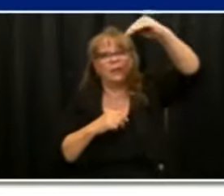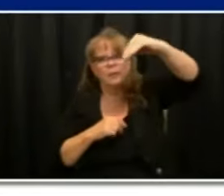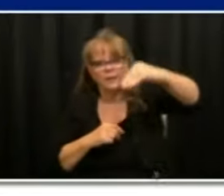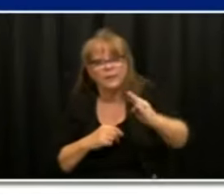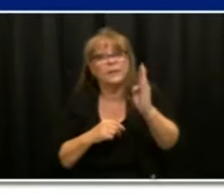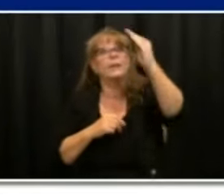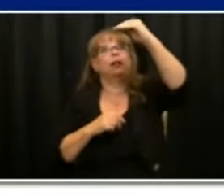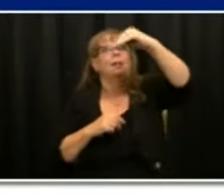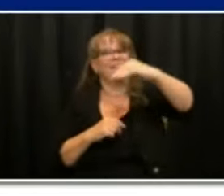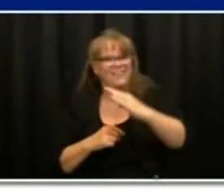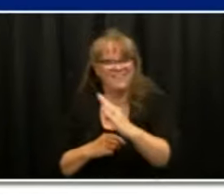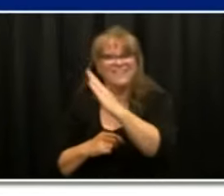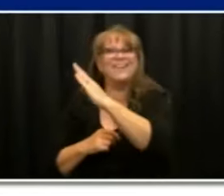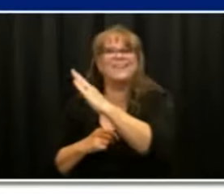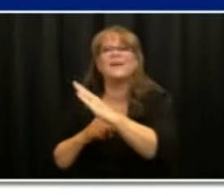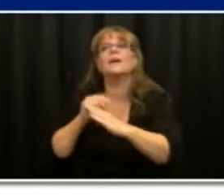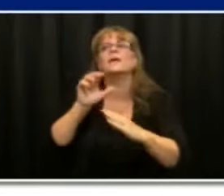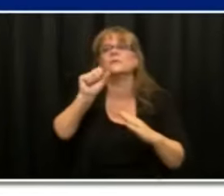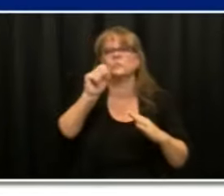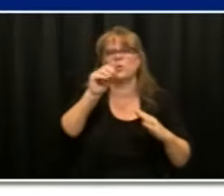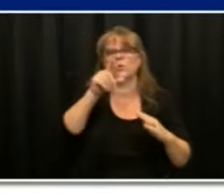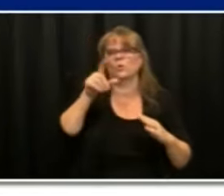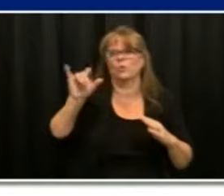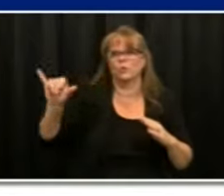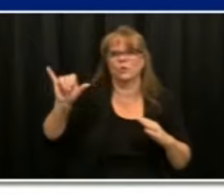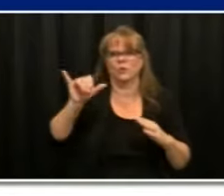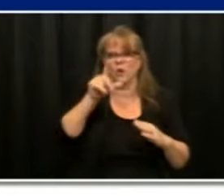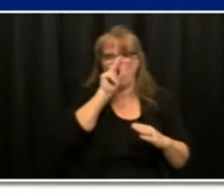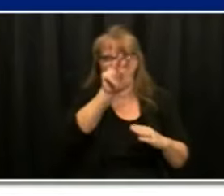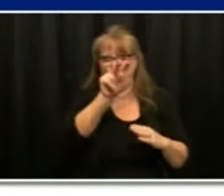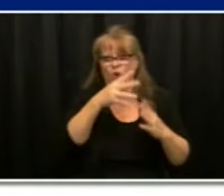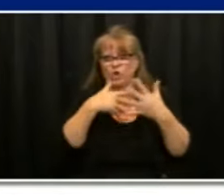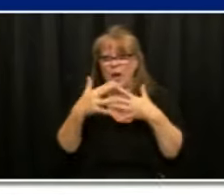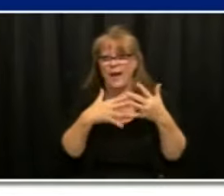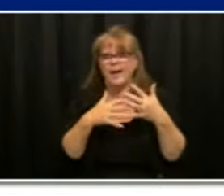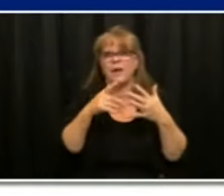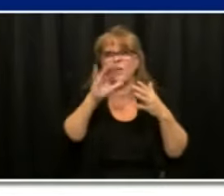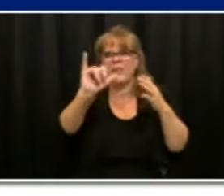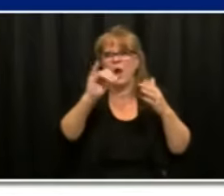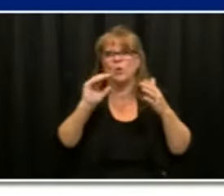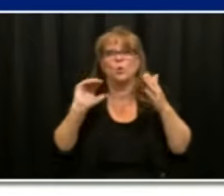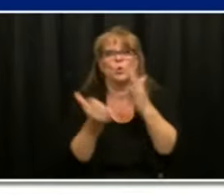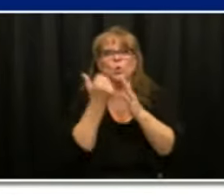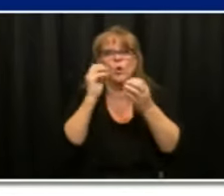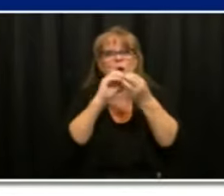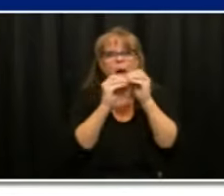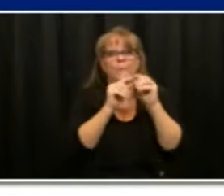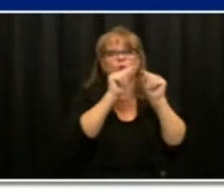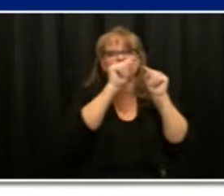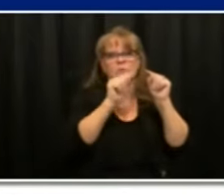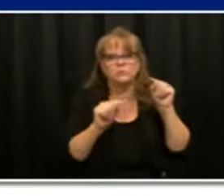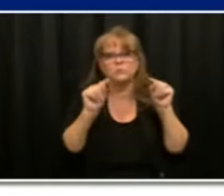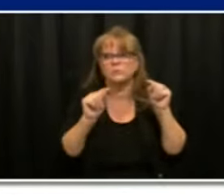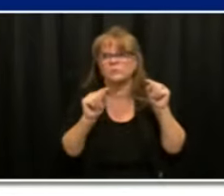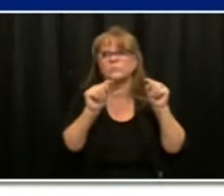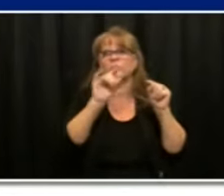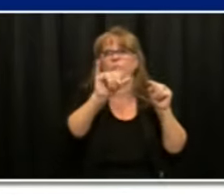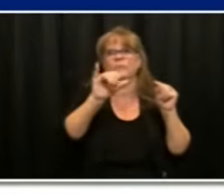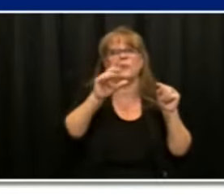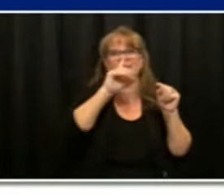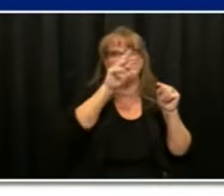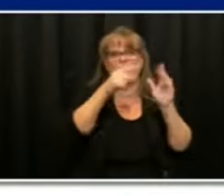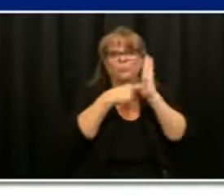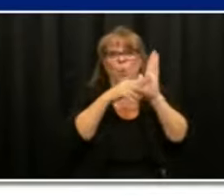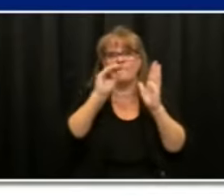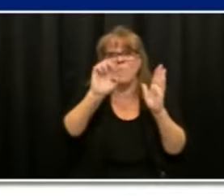Each of those model fits gives us a new estimate of the R value. When we fit the model in late September, the R value